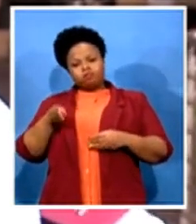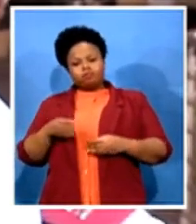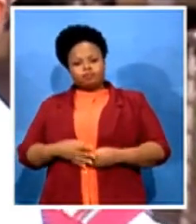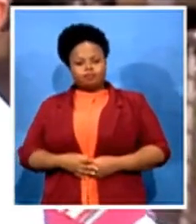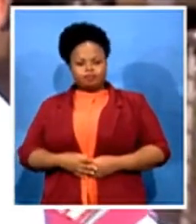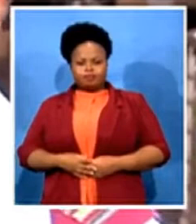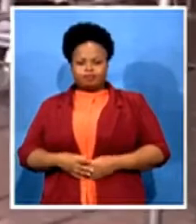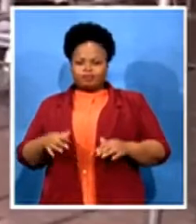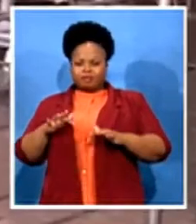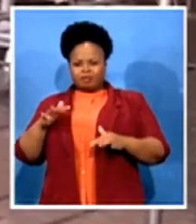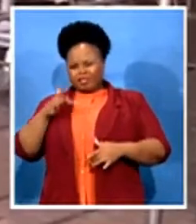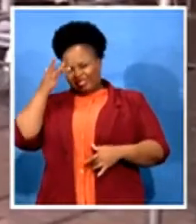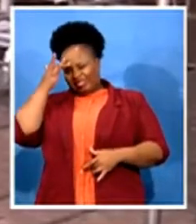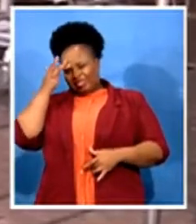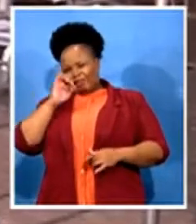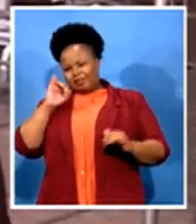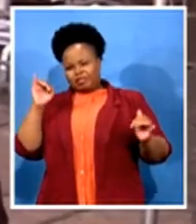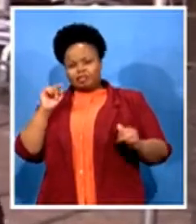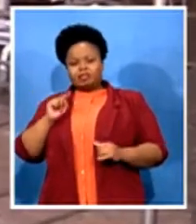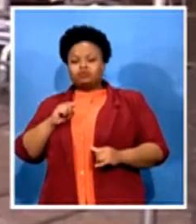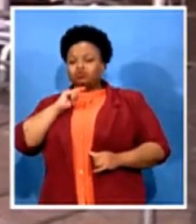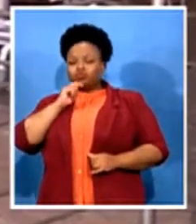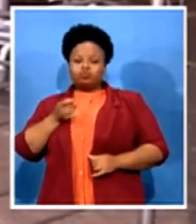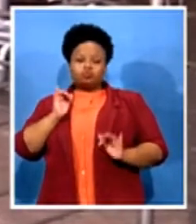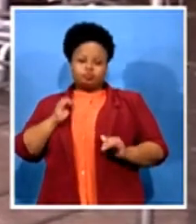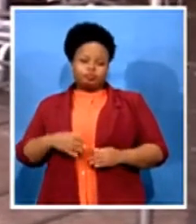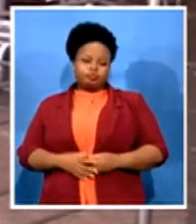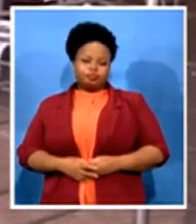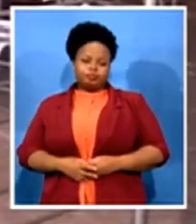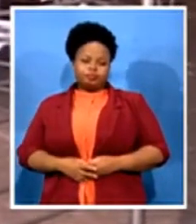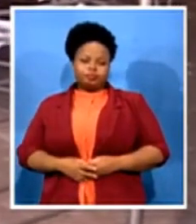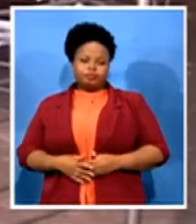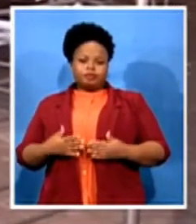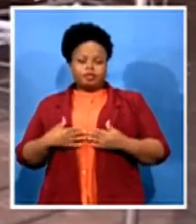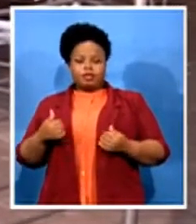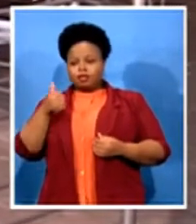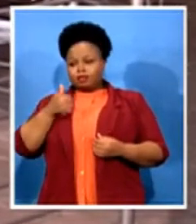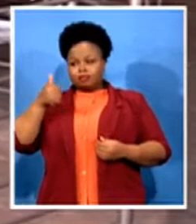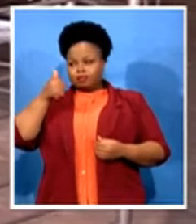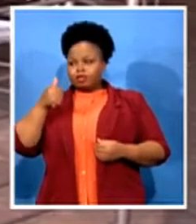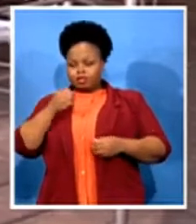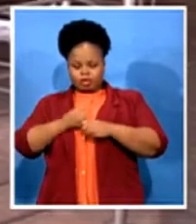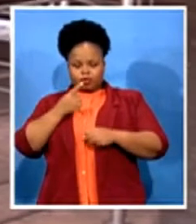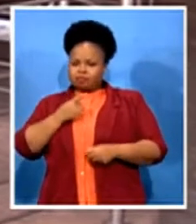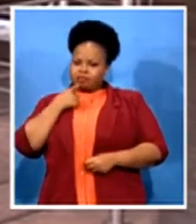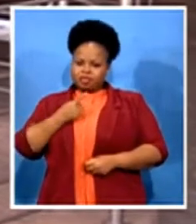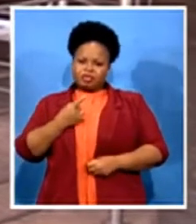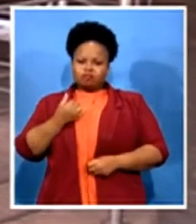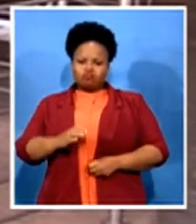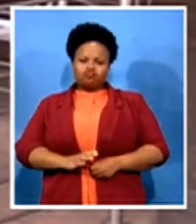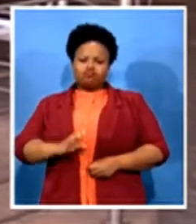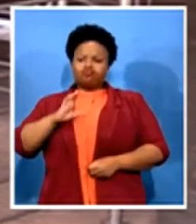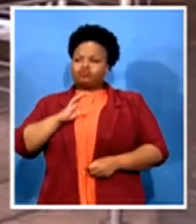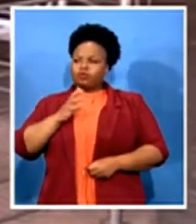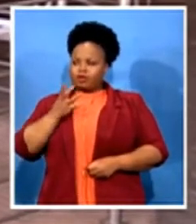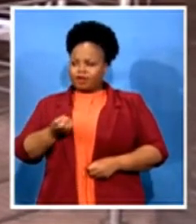is very serious. Health authorities here in Gauteng say that they are confident the facilities are ready to